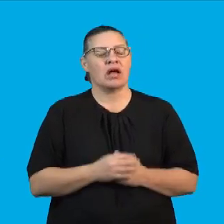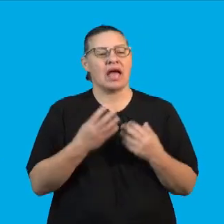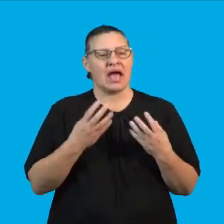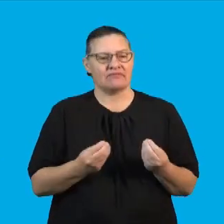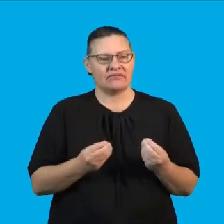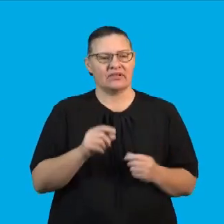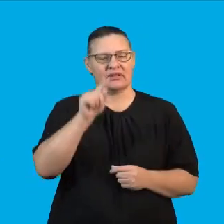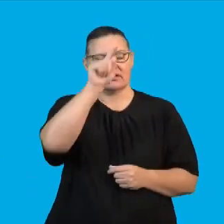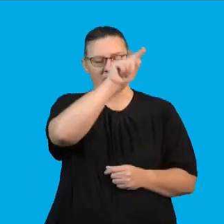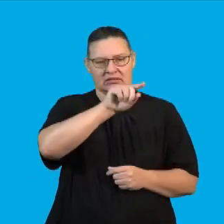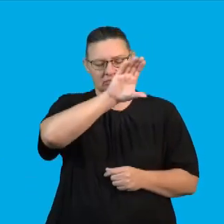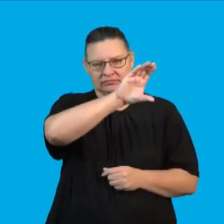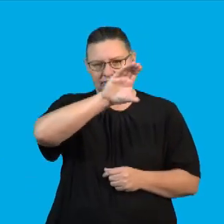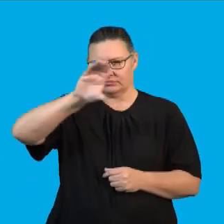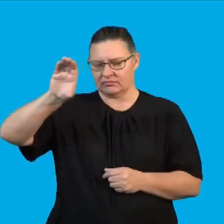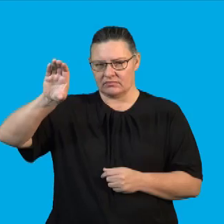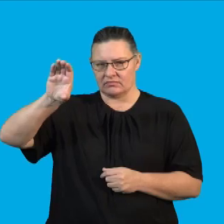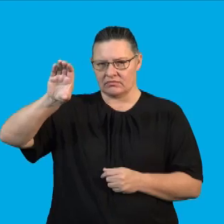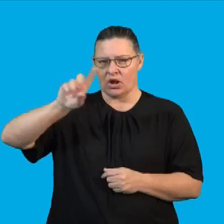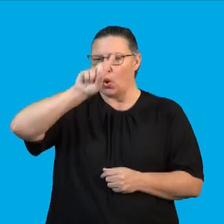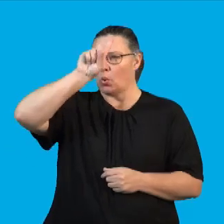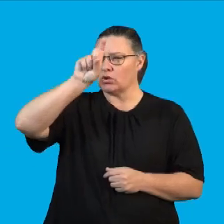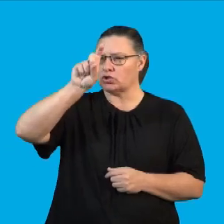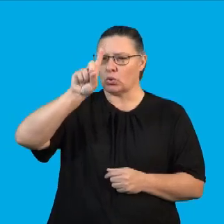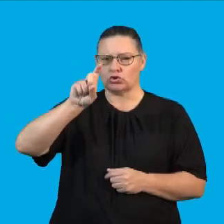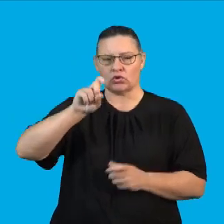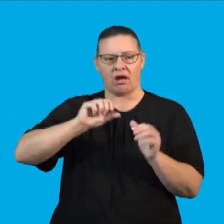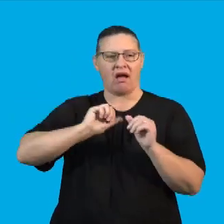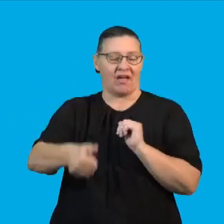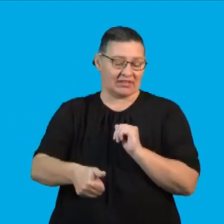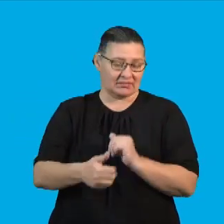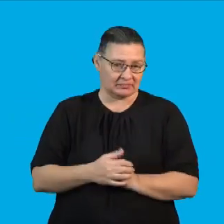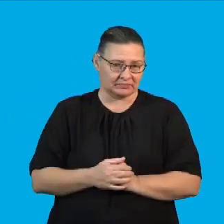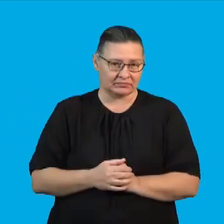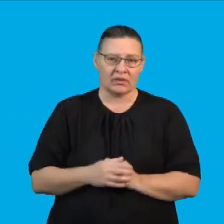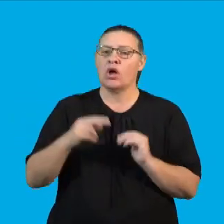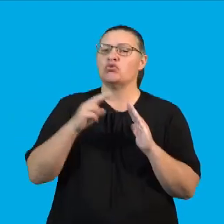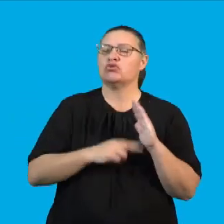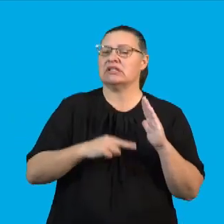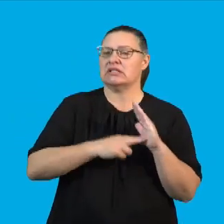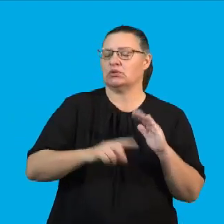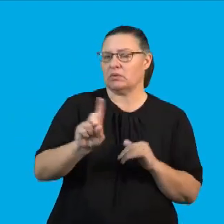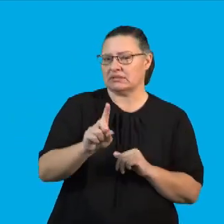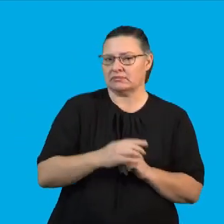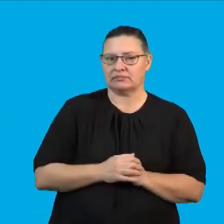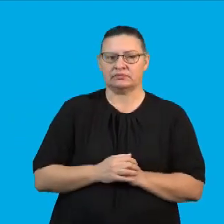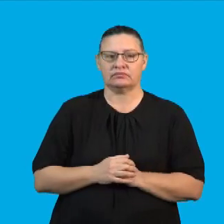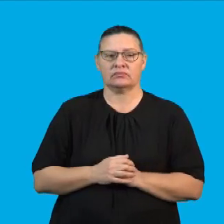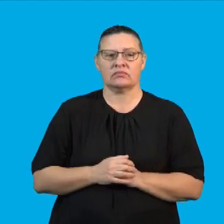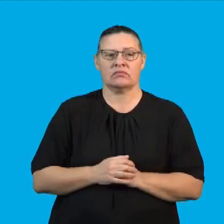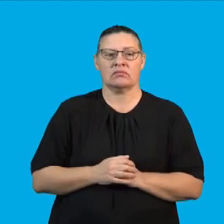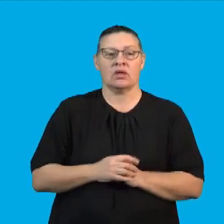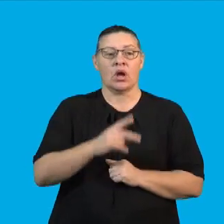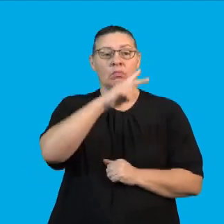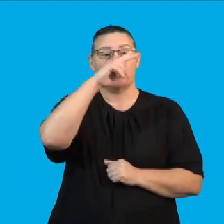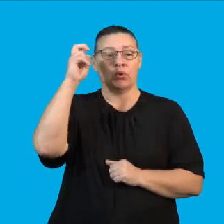the stem of our questions that will follow. It reads thus.